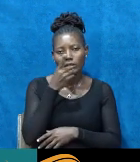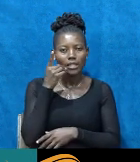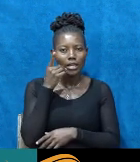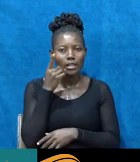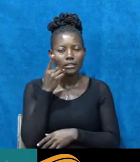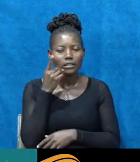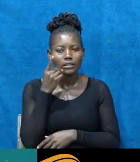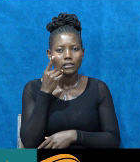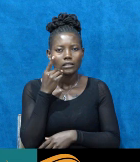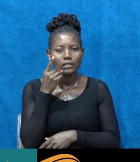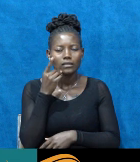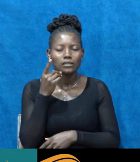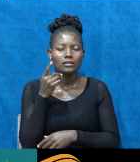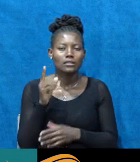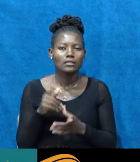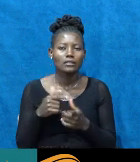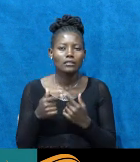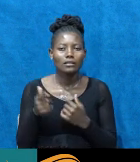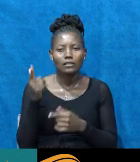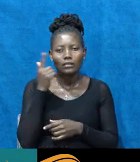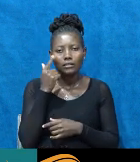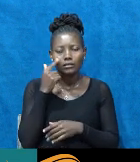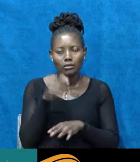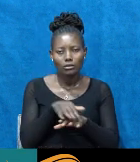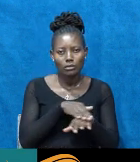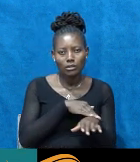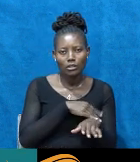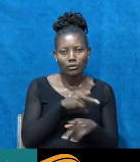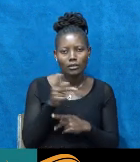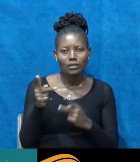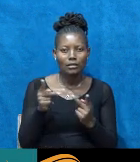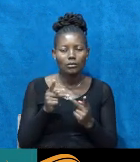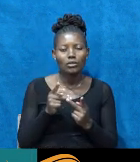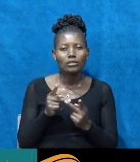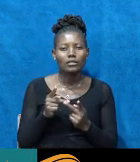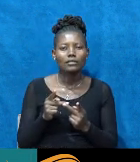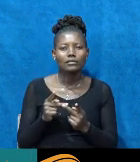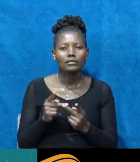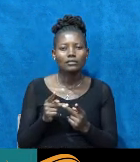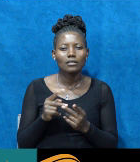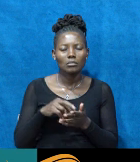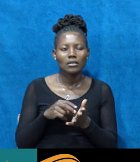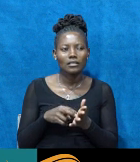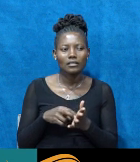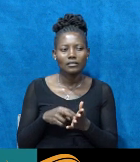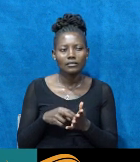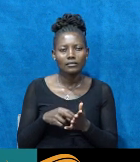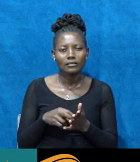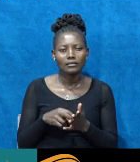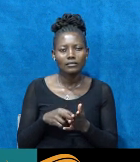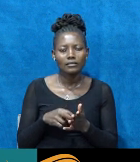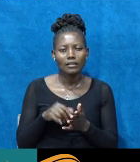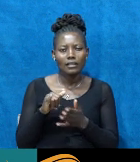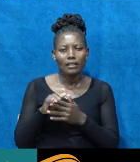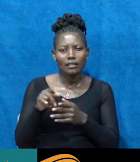dehydrated, it seems to be slowing down the process of healing. Does it mean that is the issue, or